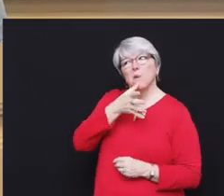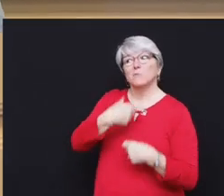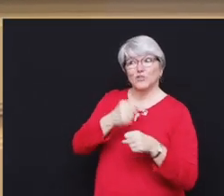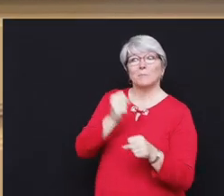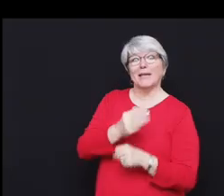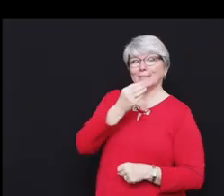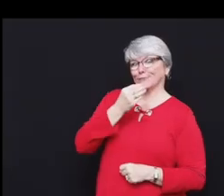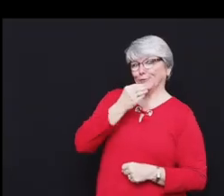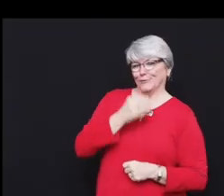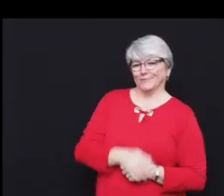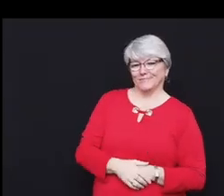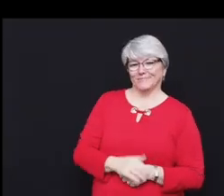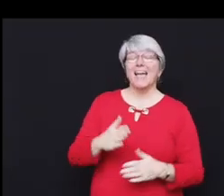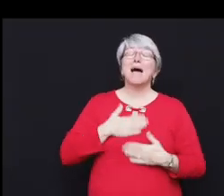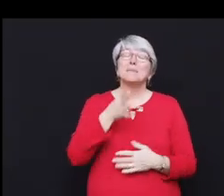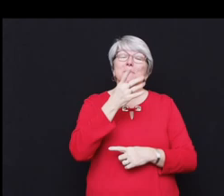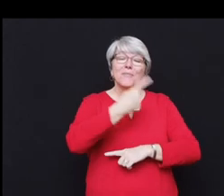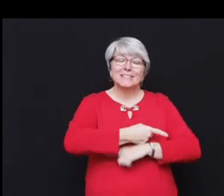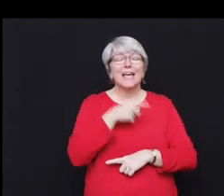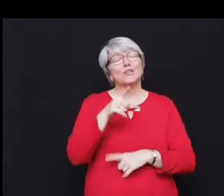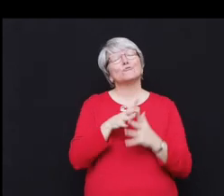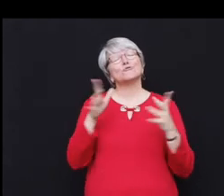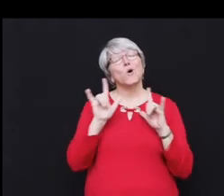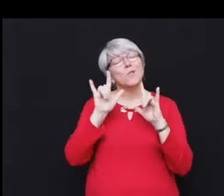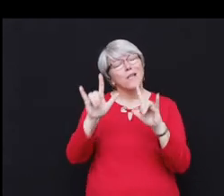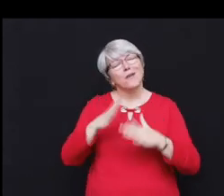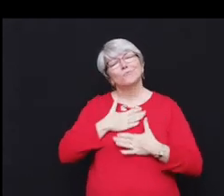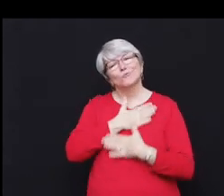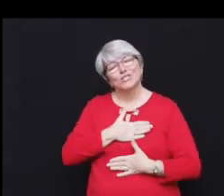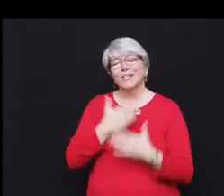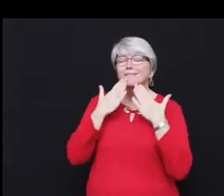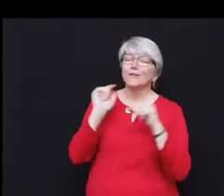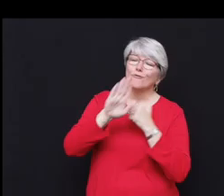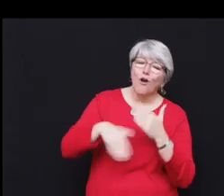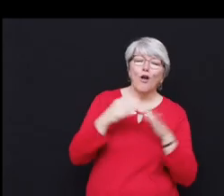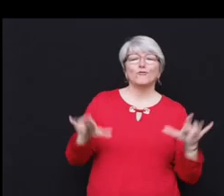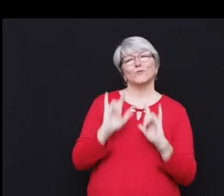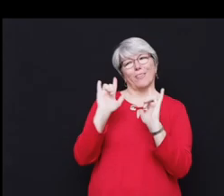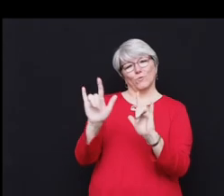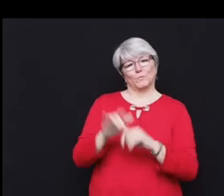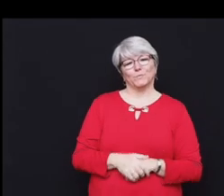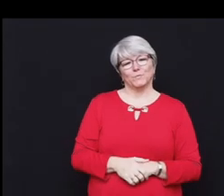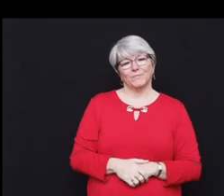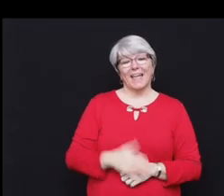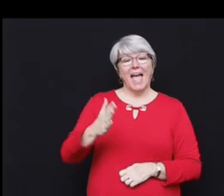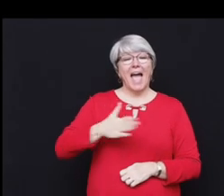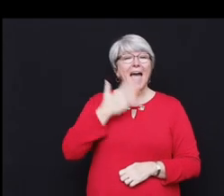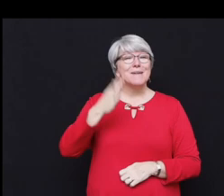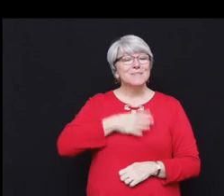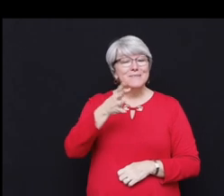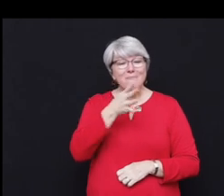most about Mom when she makes us food. Happy Mother's Day. You are so loved and appreciated. Thank you for all you do. I love you. Happy